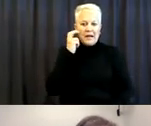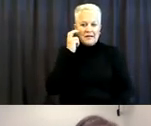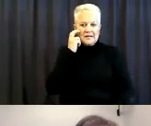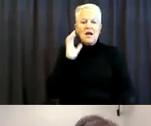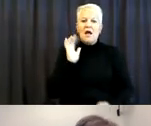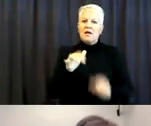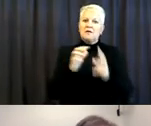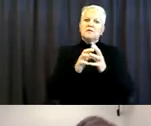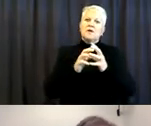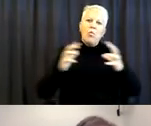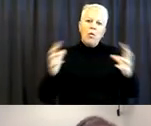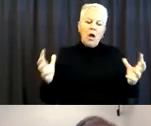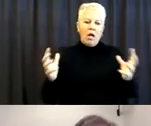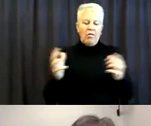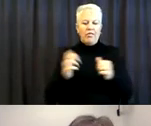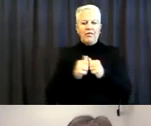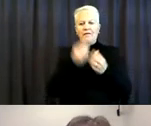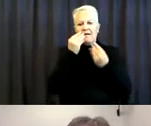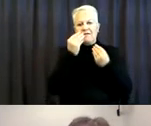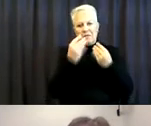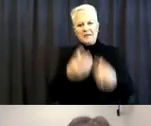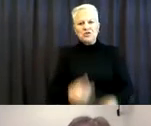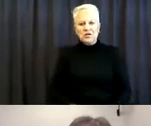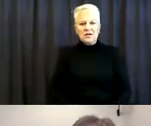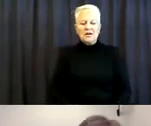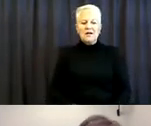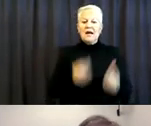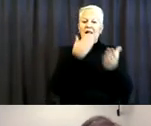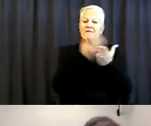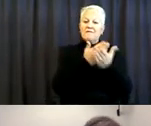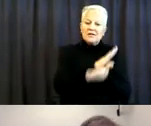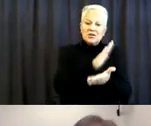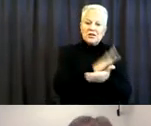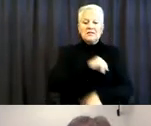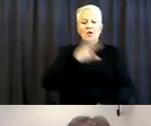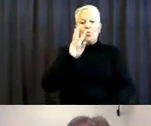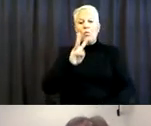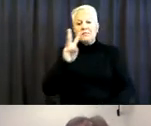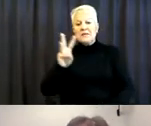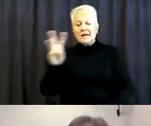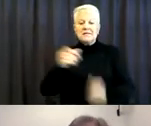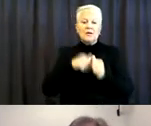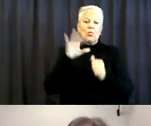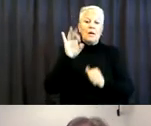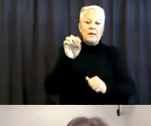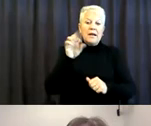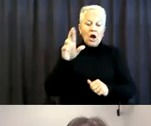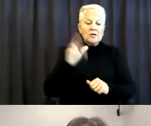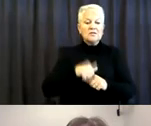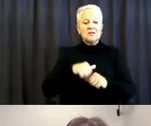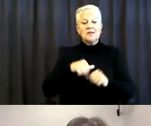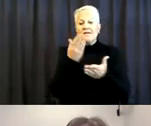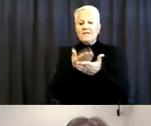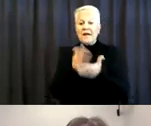a wealth of information, fact sheets, websites, articles, videos, webinars, and of course